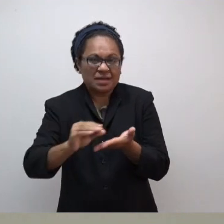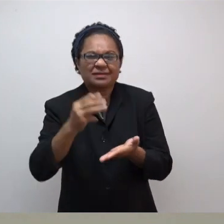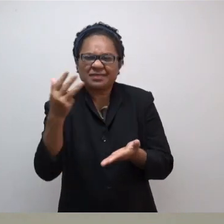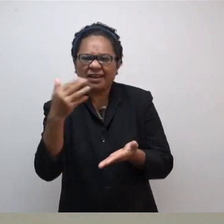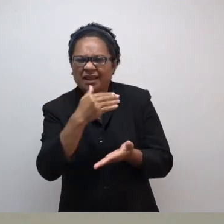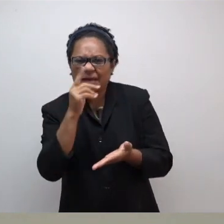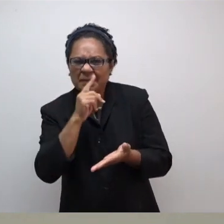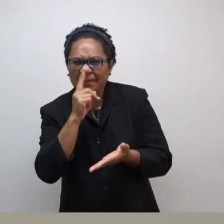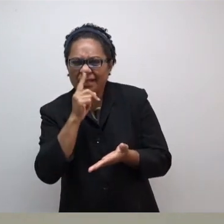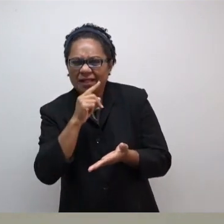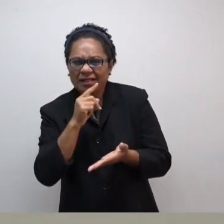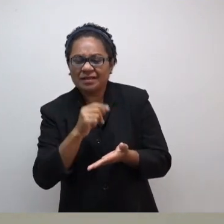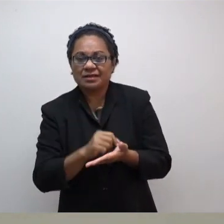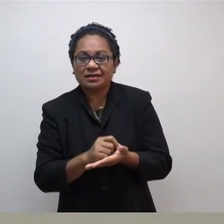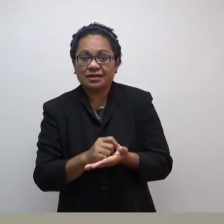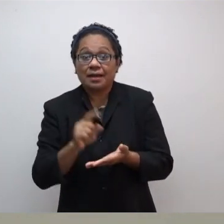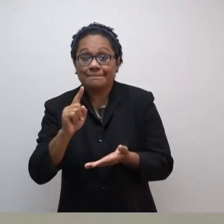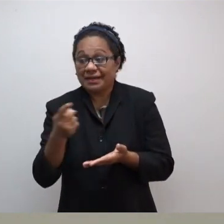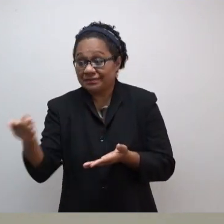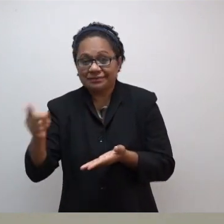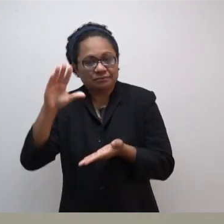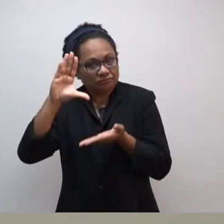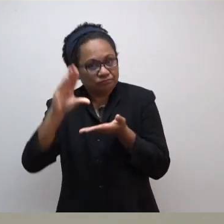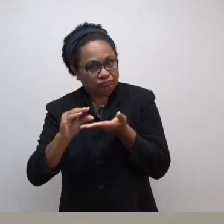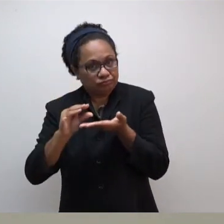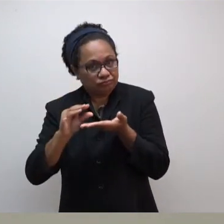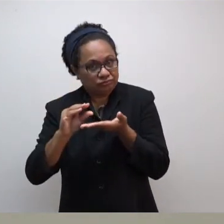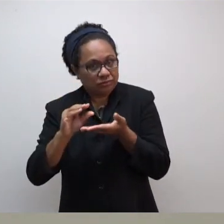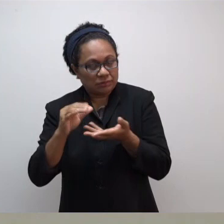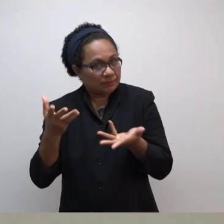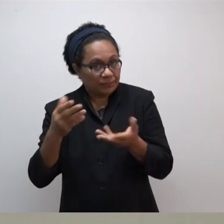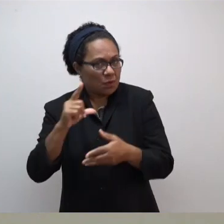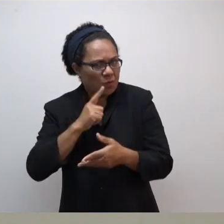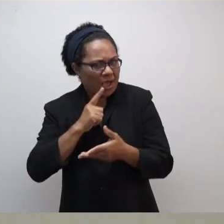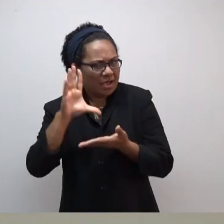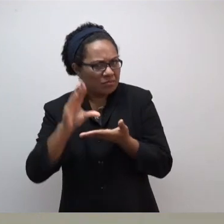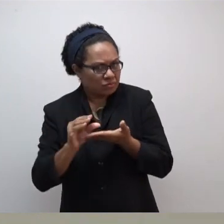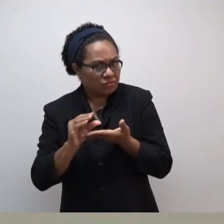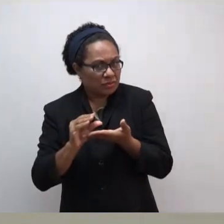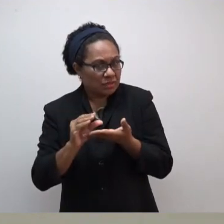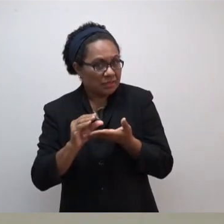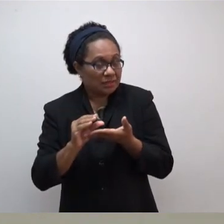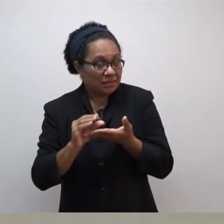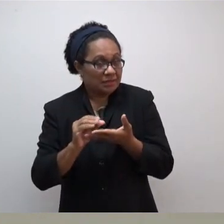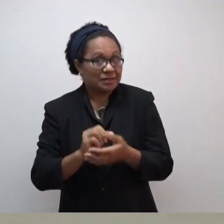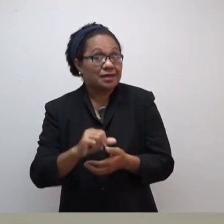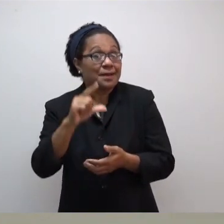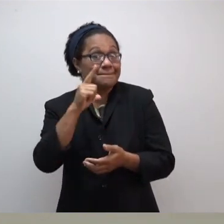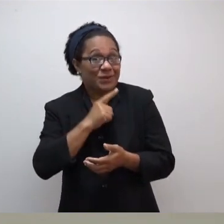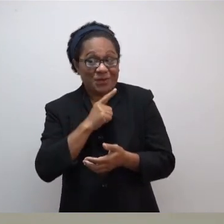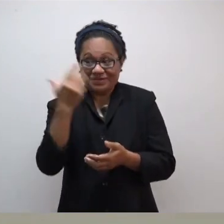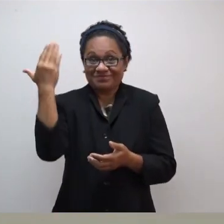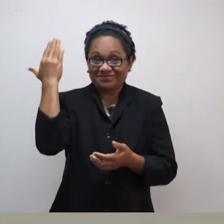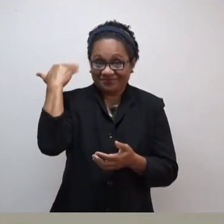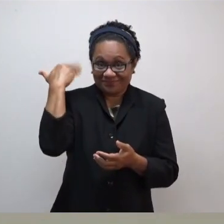are the people who receive reduced amounts. And the reason why these people receive the reduced amounts is because they, the last